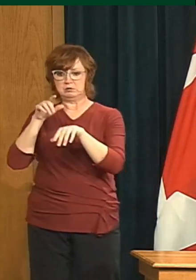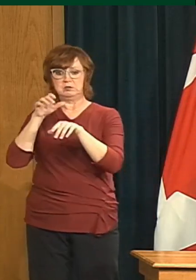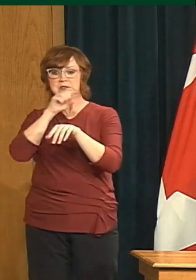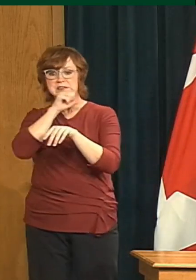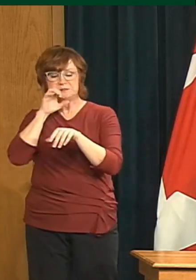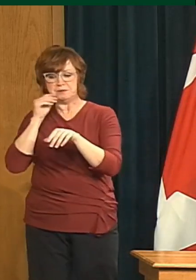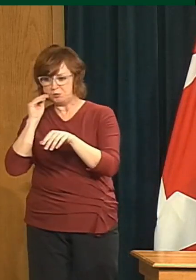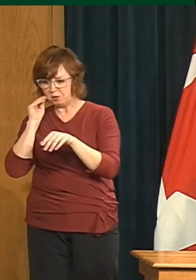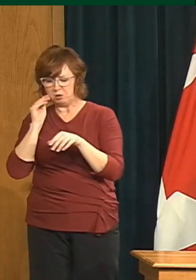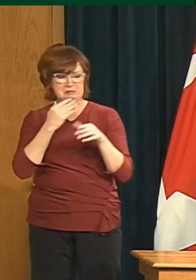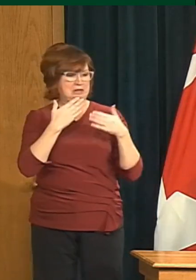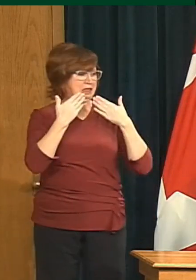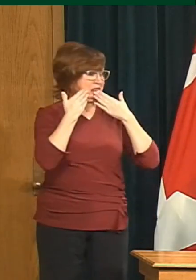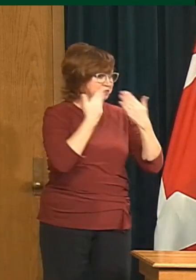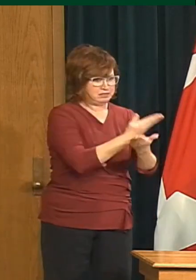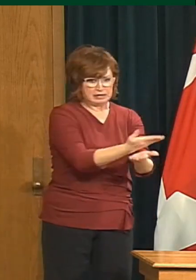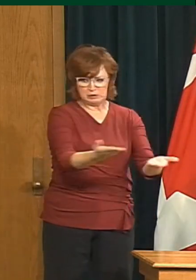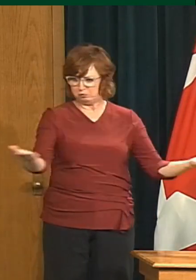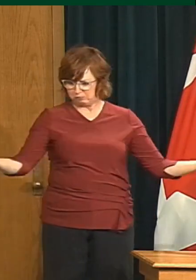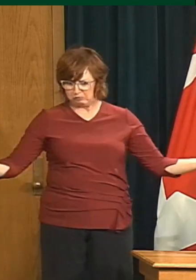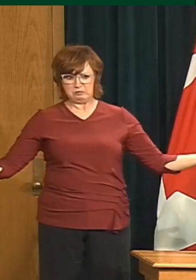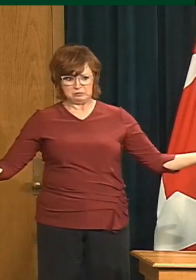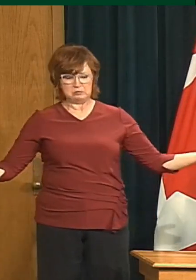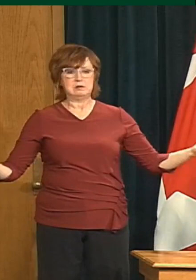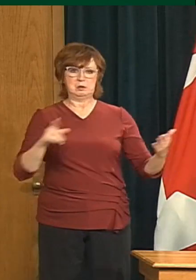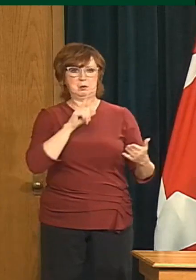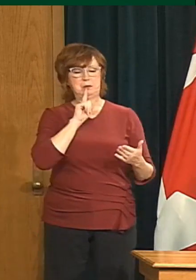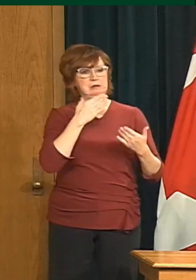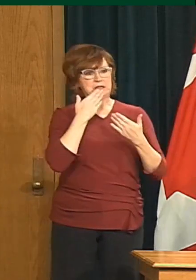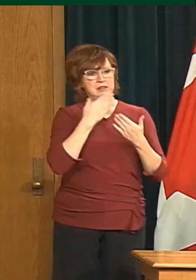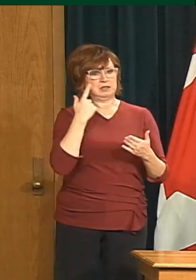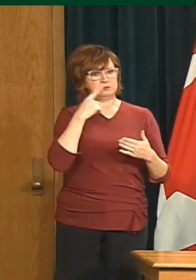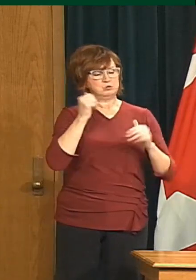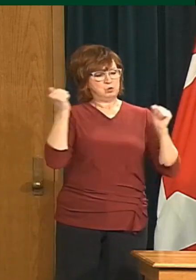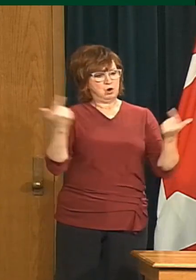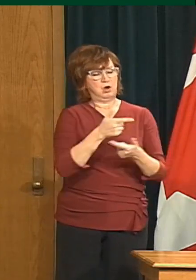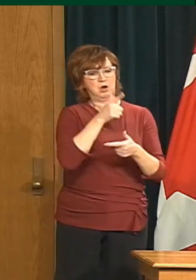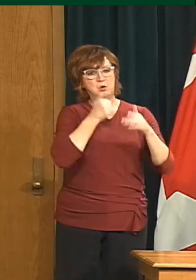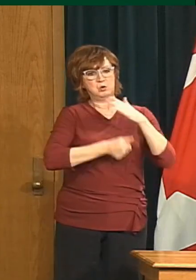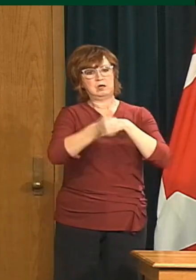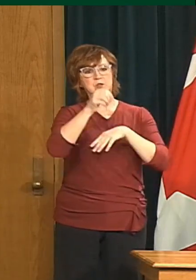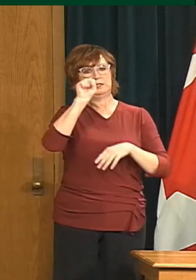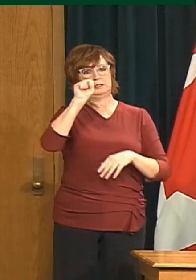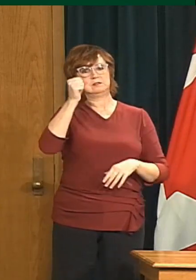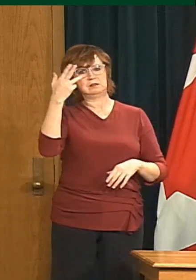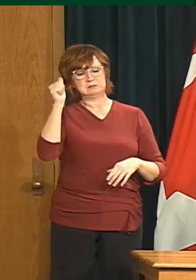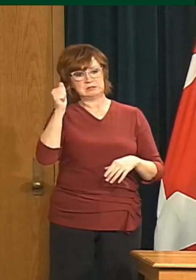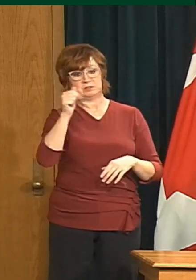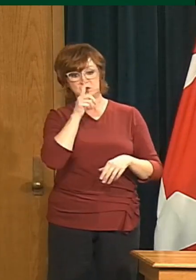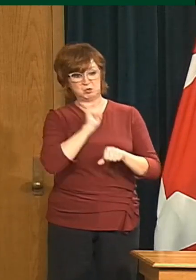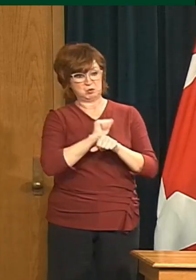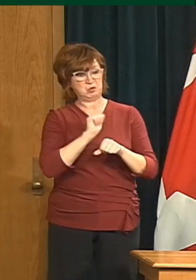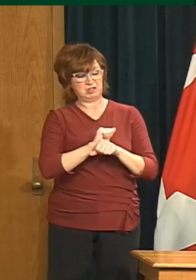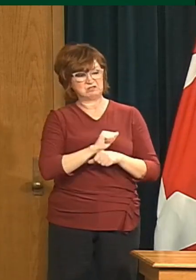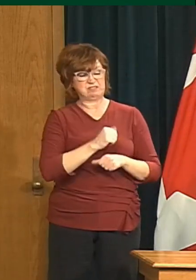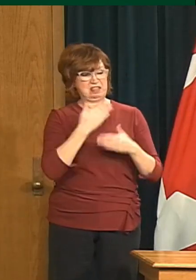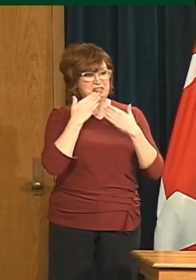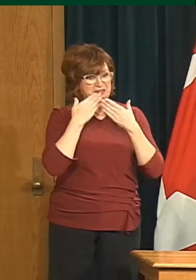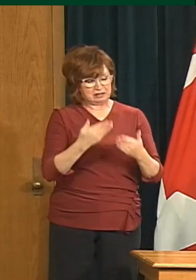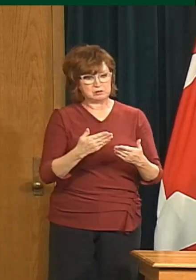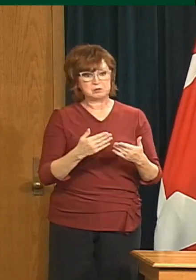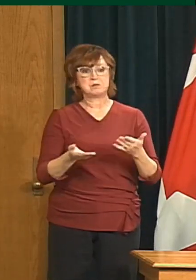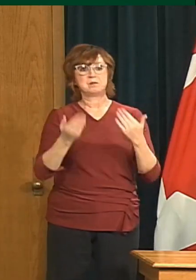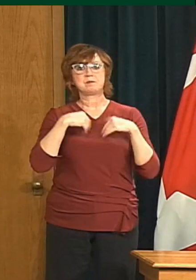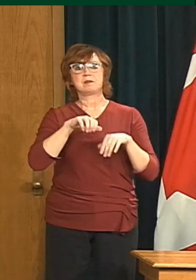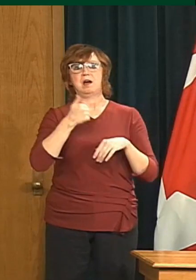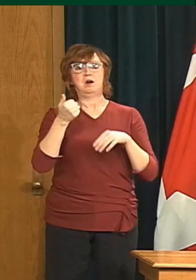facilities. In essence, thank you to everyone that works in the Saskatchewan Health Authority. Thank you to everyone that is working so